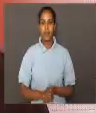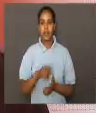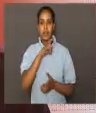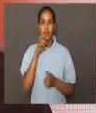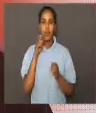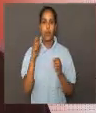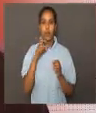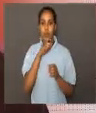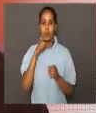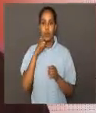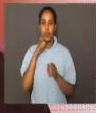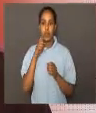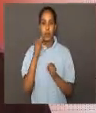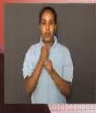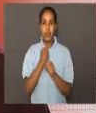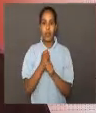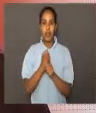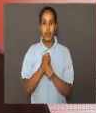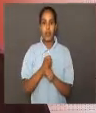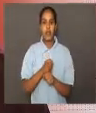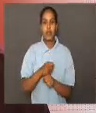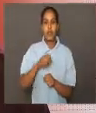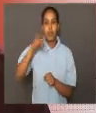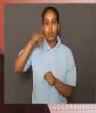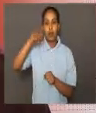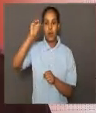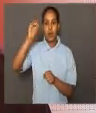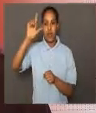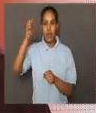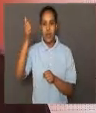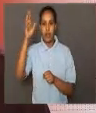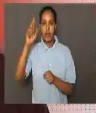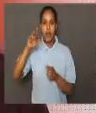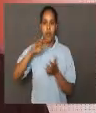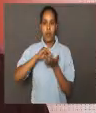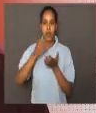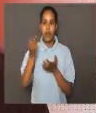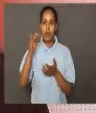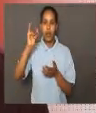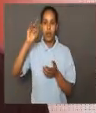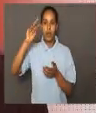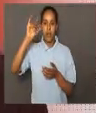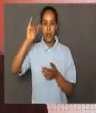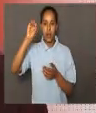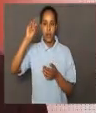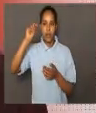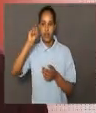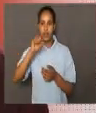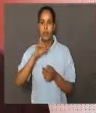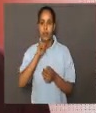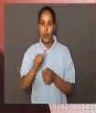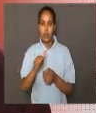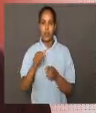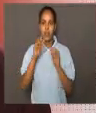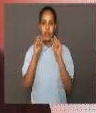Solids that are made up of polar molecules or ions are not soluble